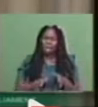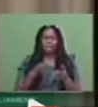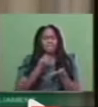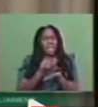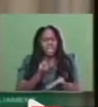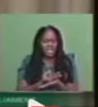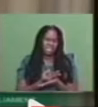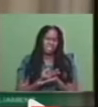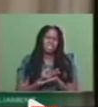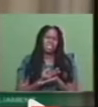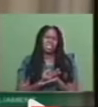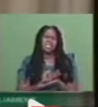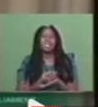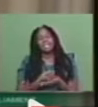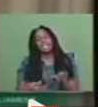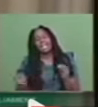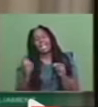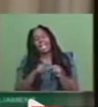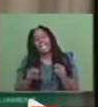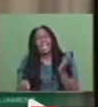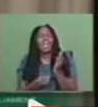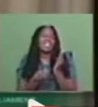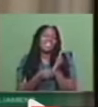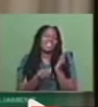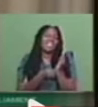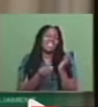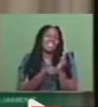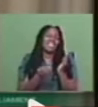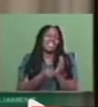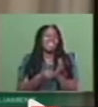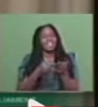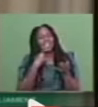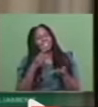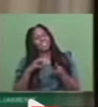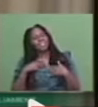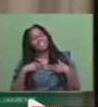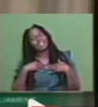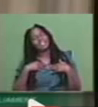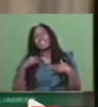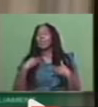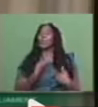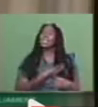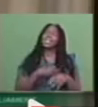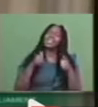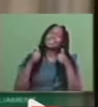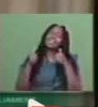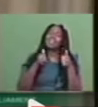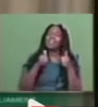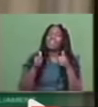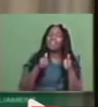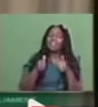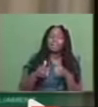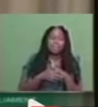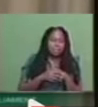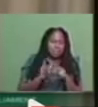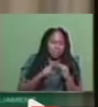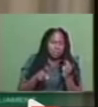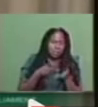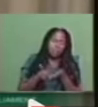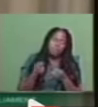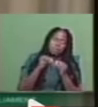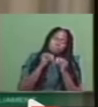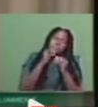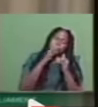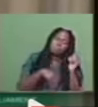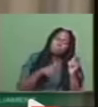what's the magic in $250 million, which ends up that the interest being paid is over $1 billion. In